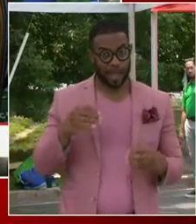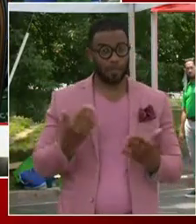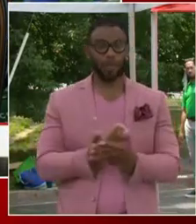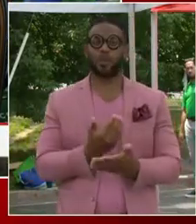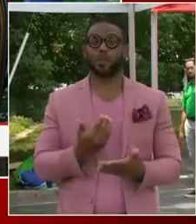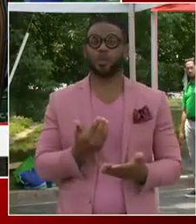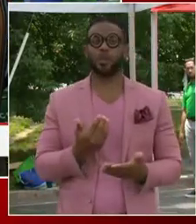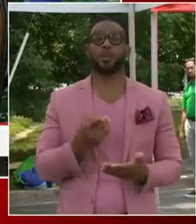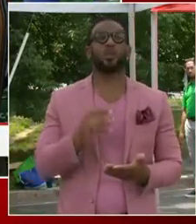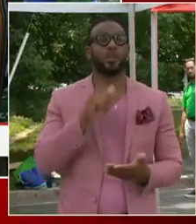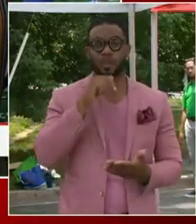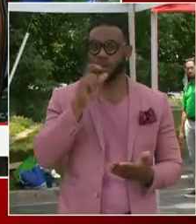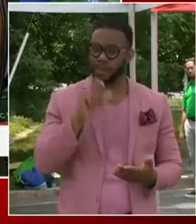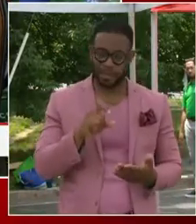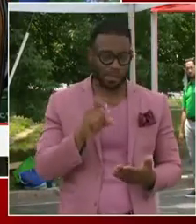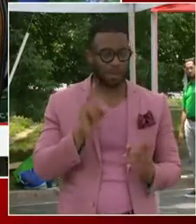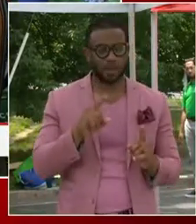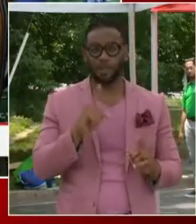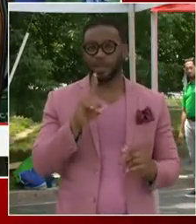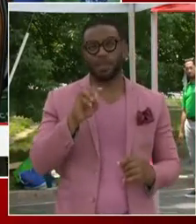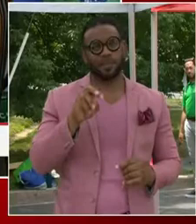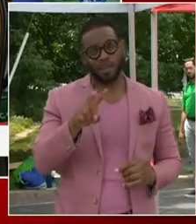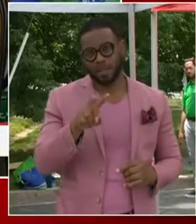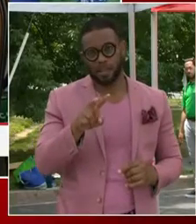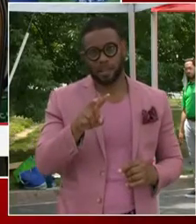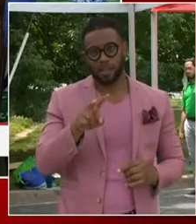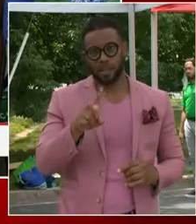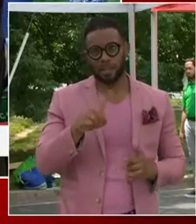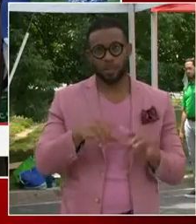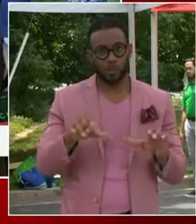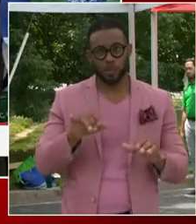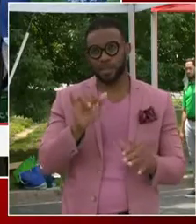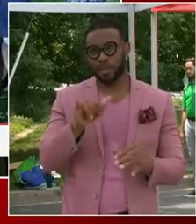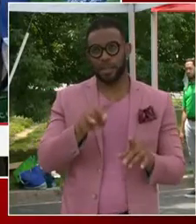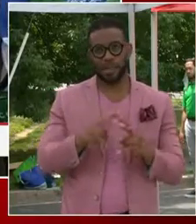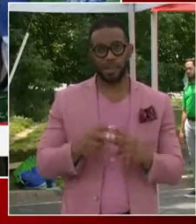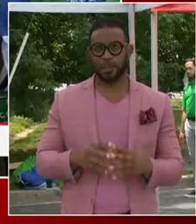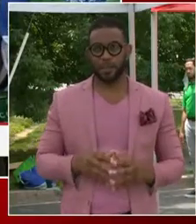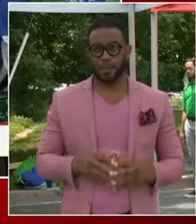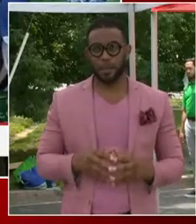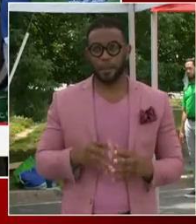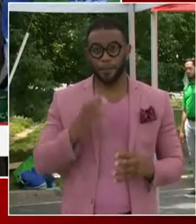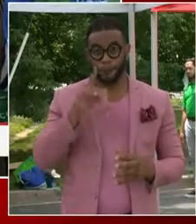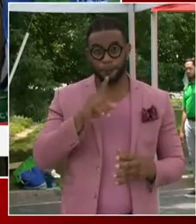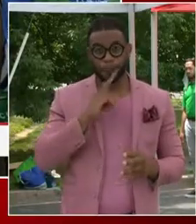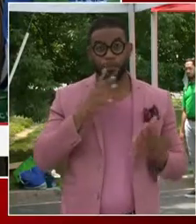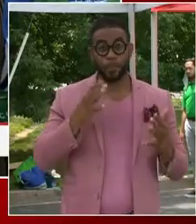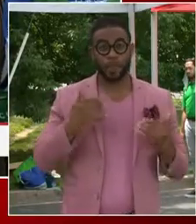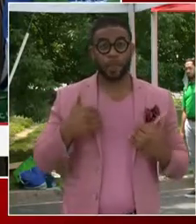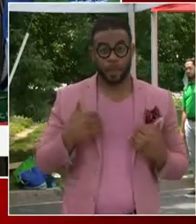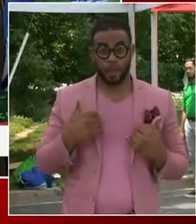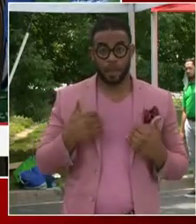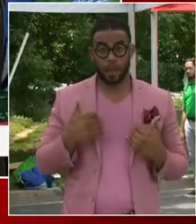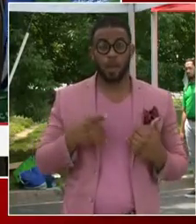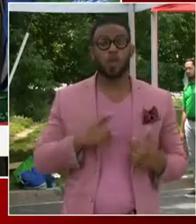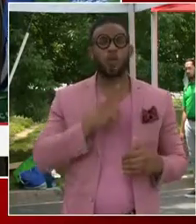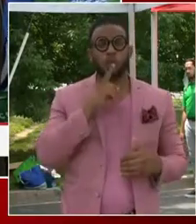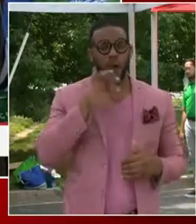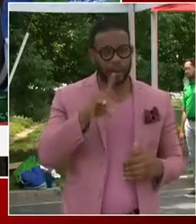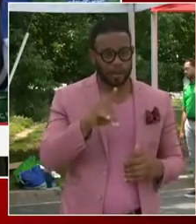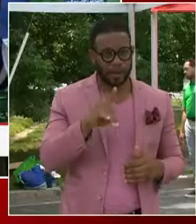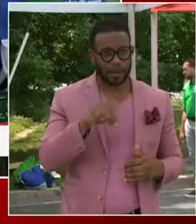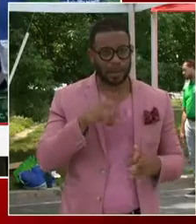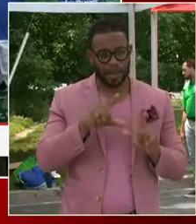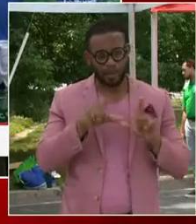renewed, you do not need to go to the DMV to do that either. If you already have a real ID that